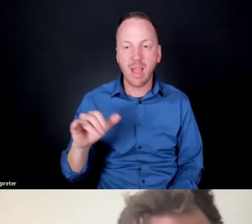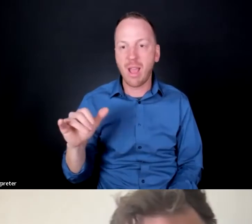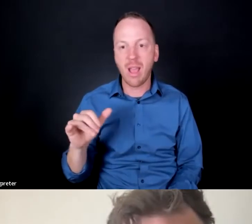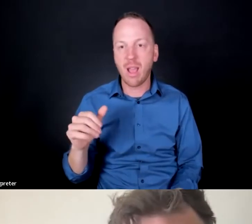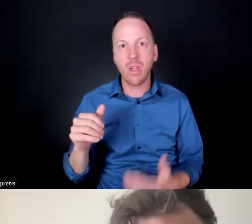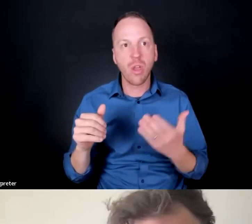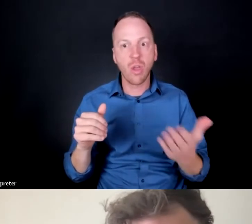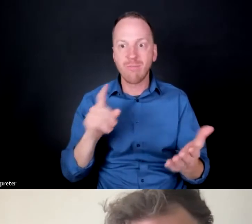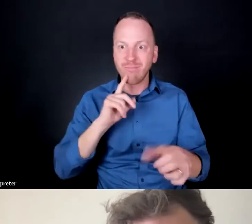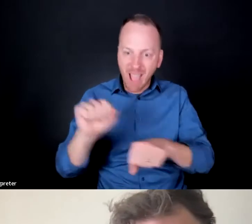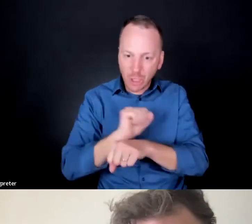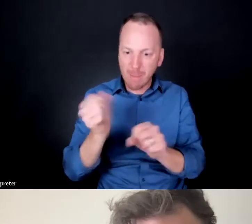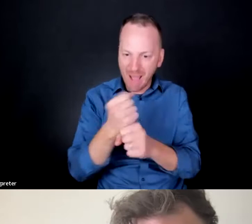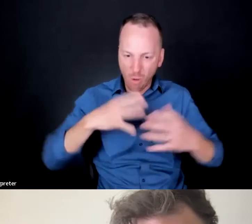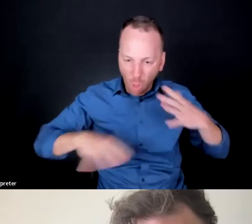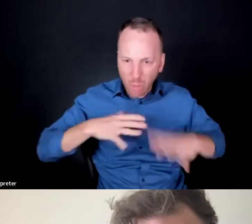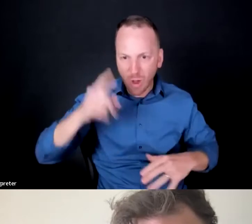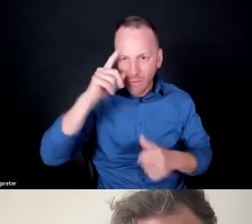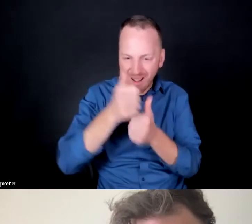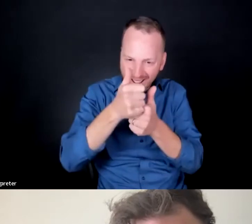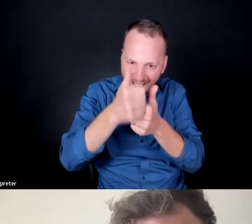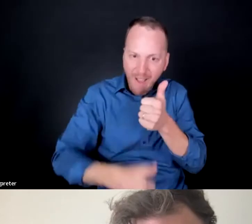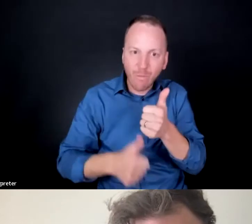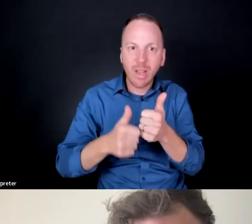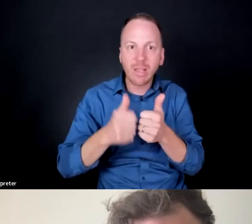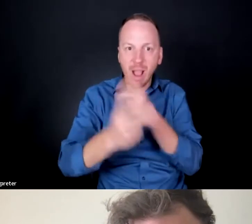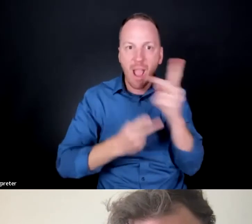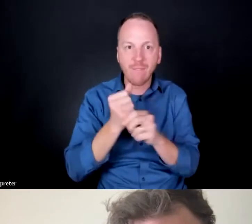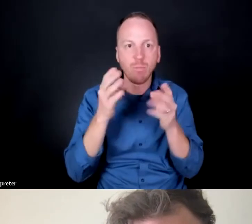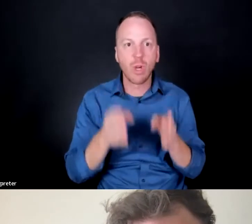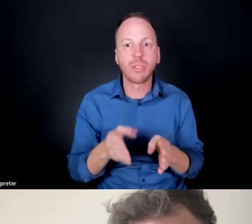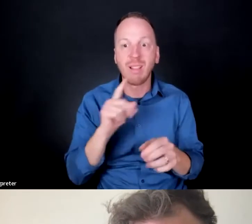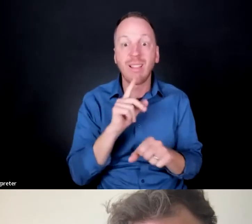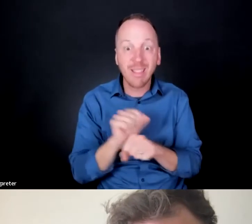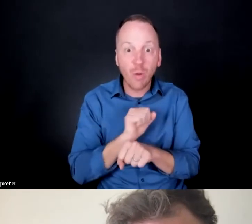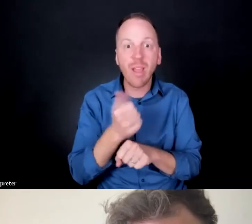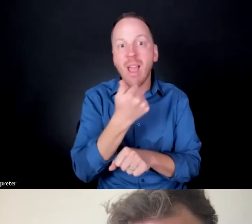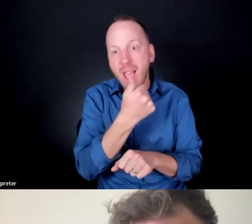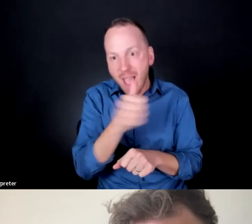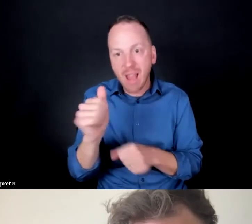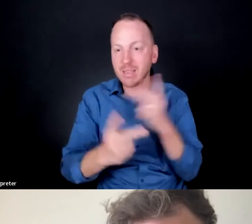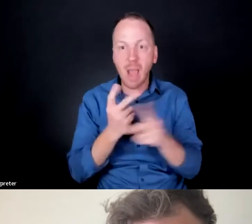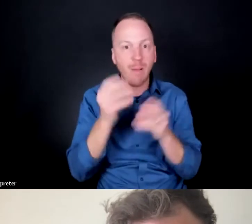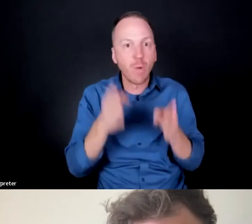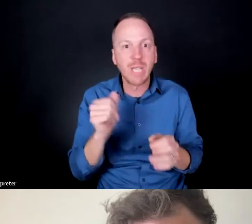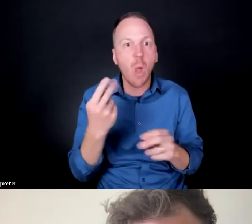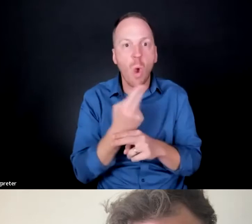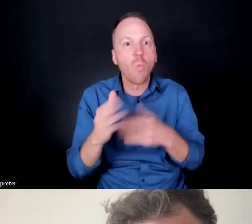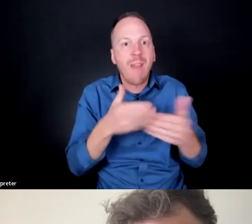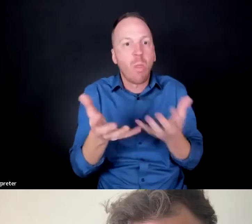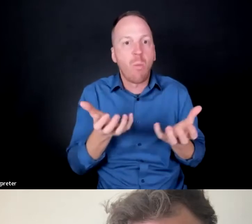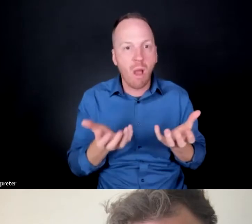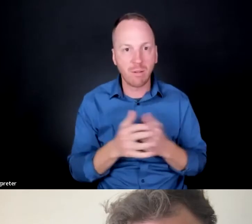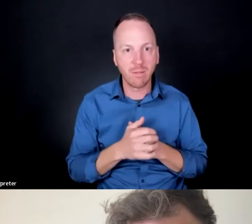you're actually making clothing for every single kind of person, and literally any type of person can wear whatever they